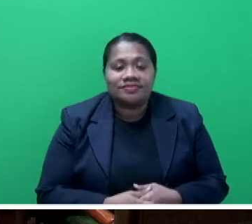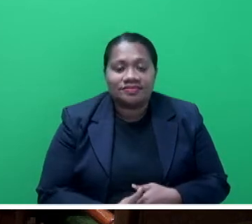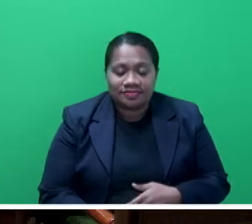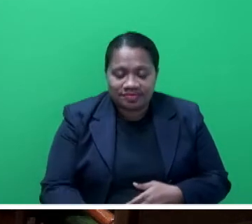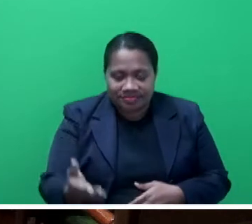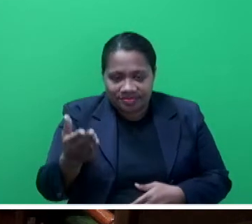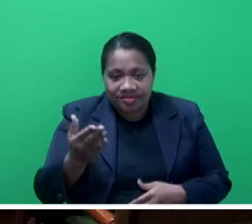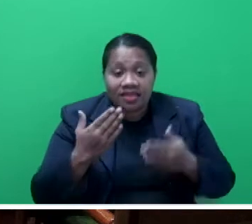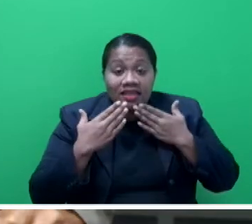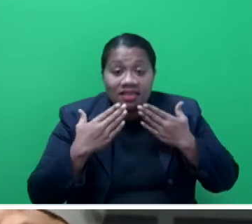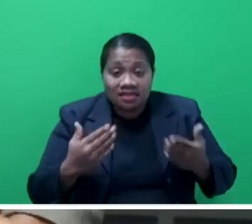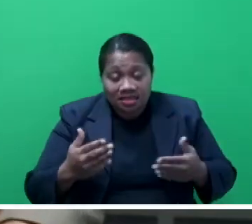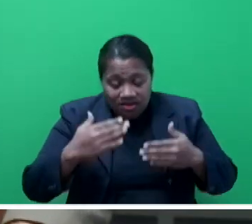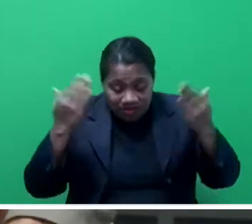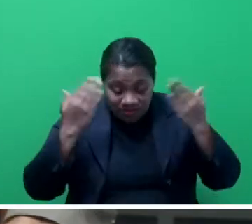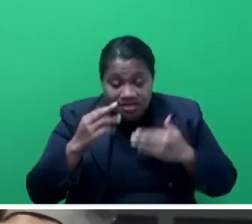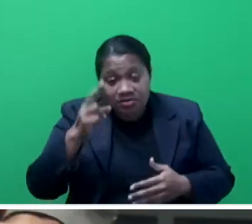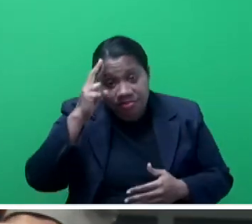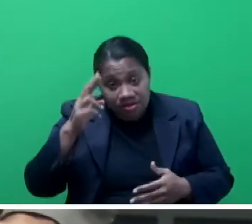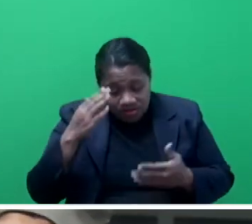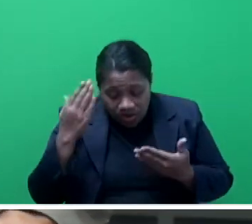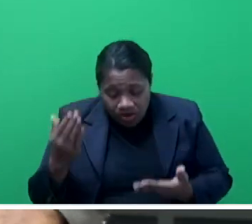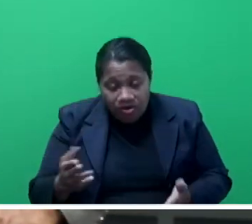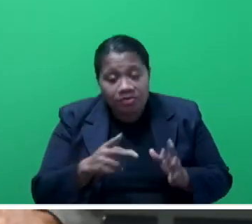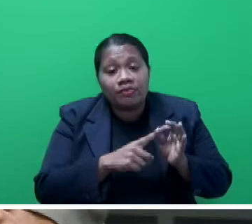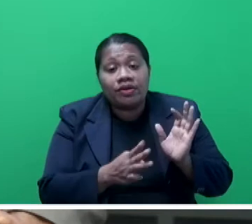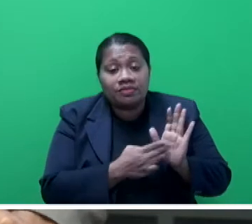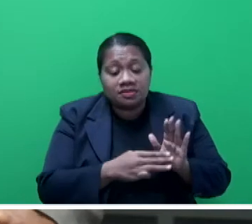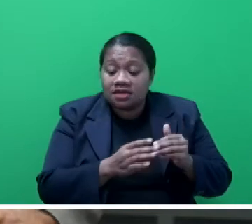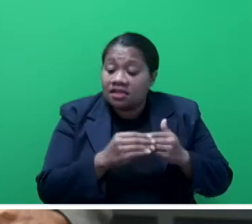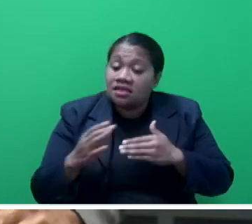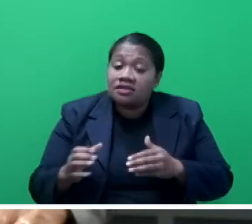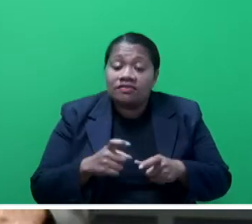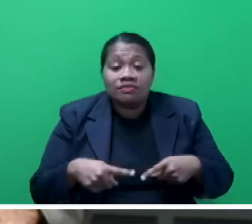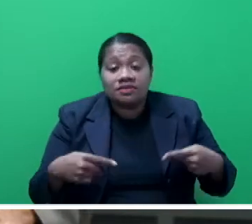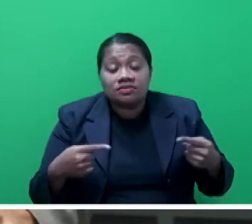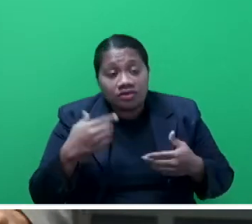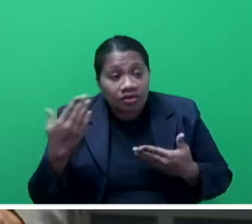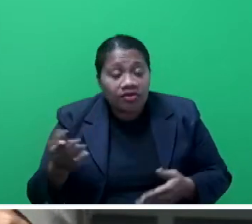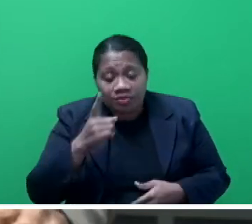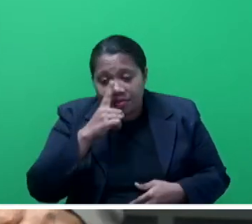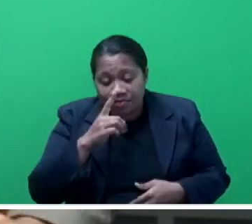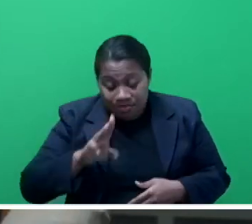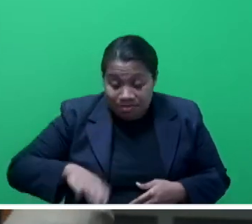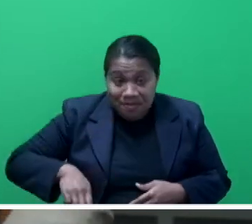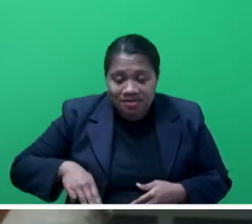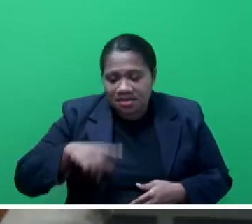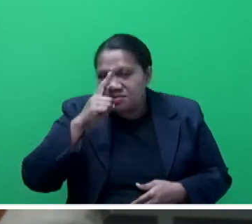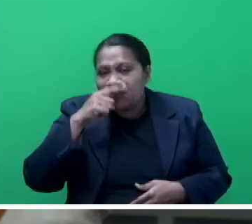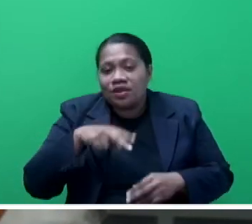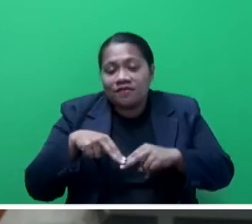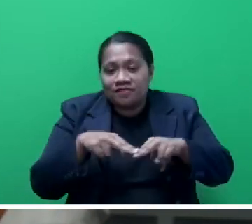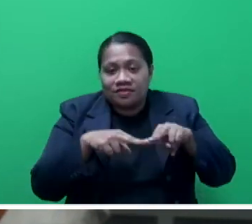Thank you, Mr. Speaker, sir. Honorable Prime Minister, Leader of the Opposition, honorable members and people of Fiji. I'm